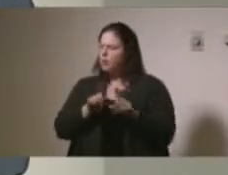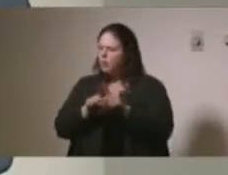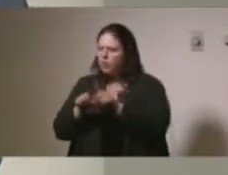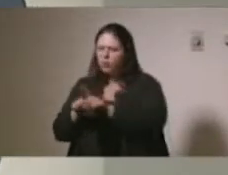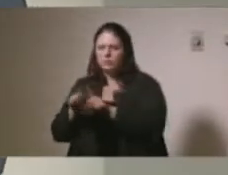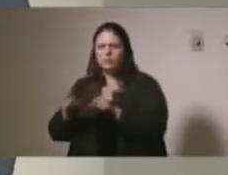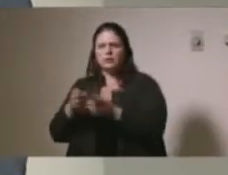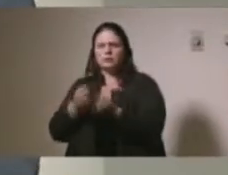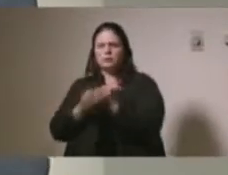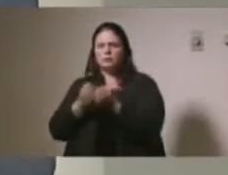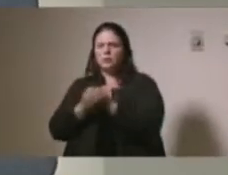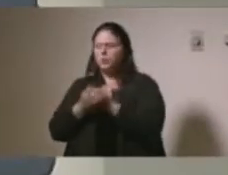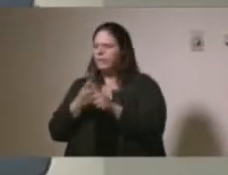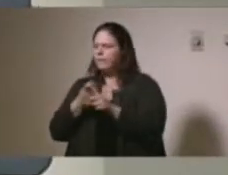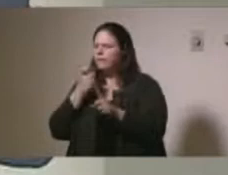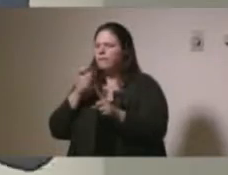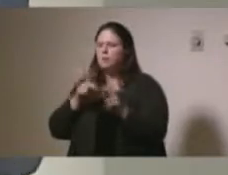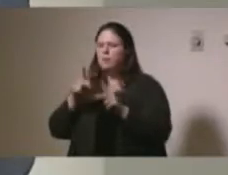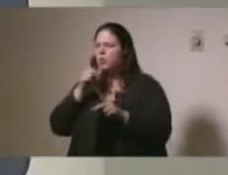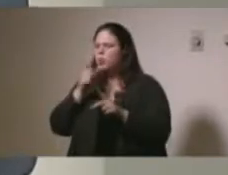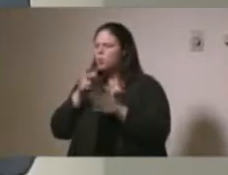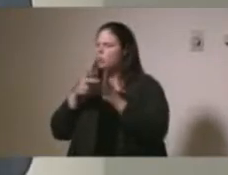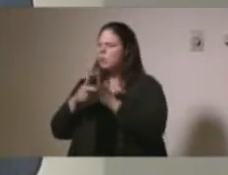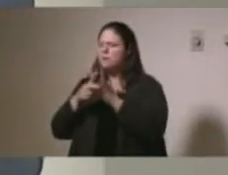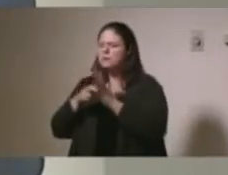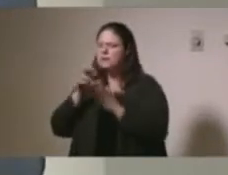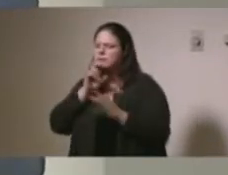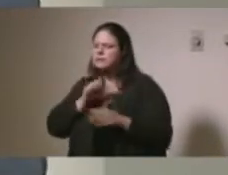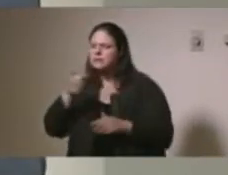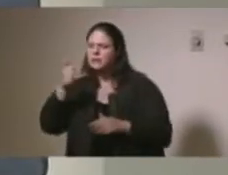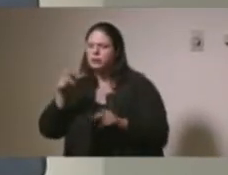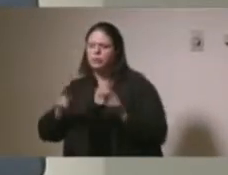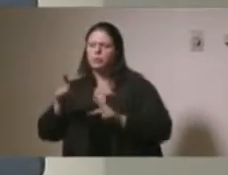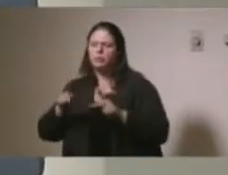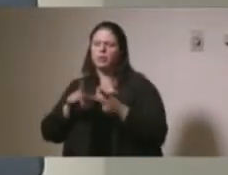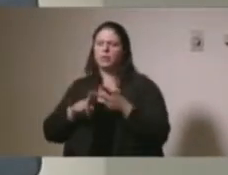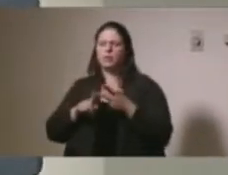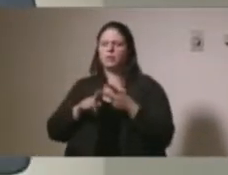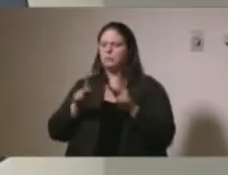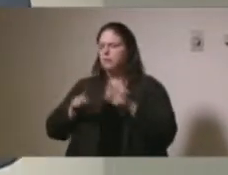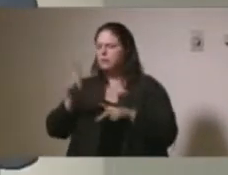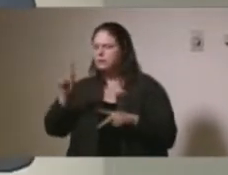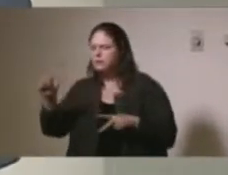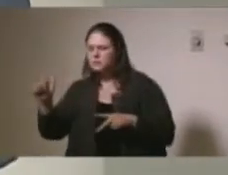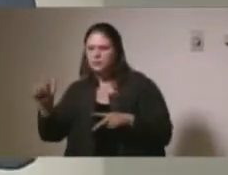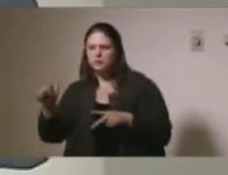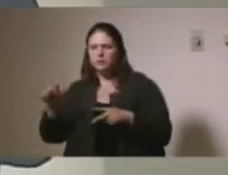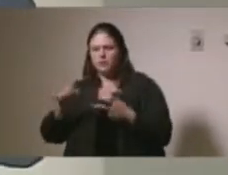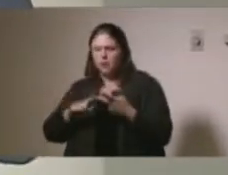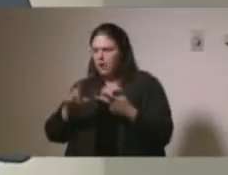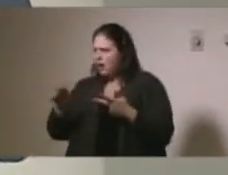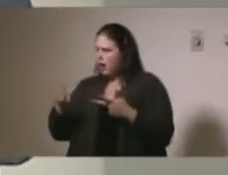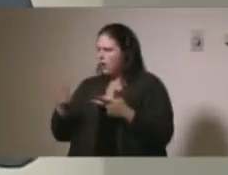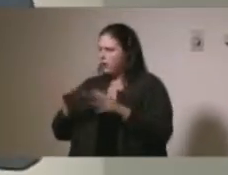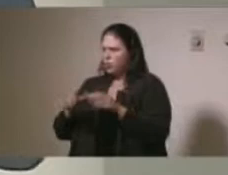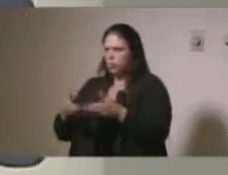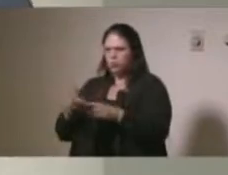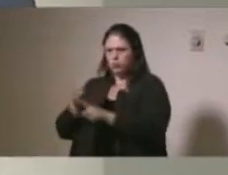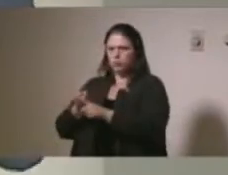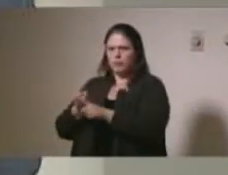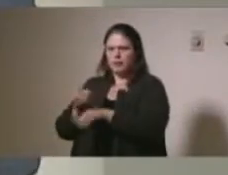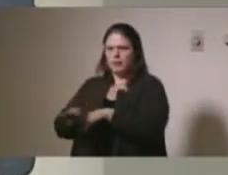groups representing seniors, people with disabilities, and groups that are directly involved.